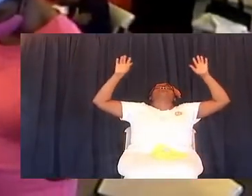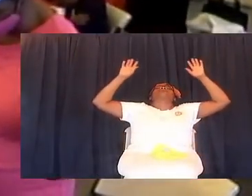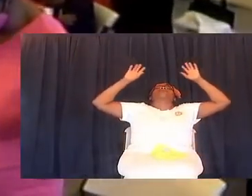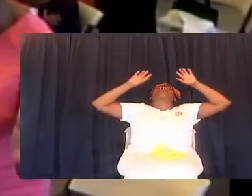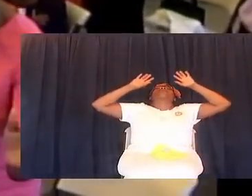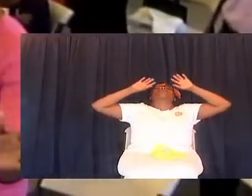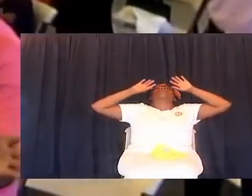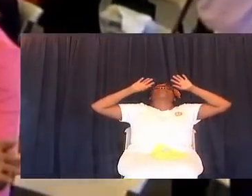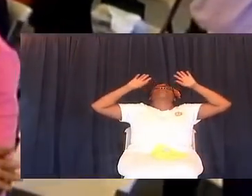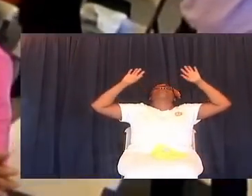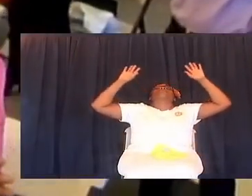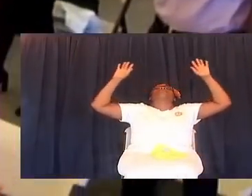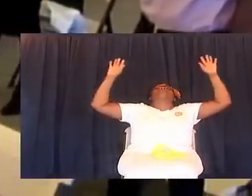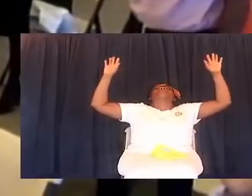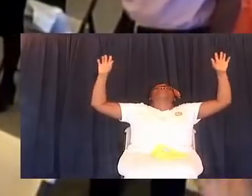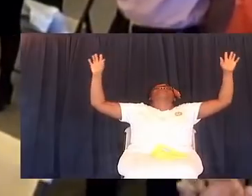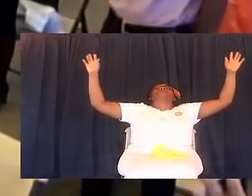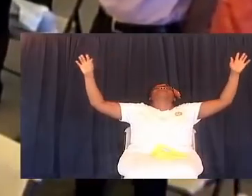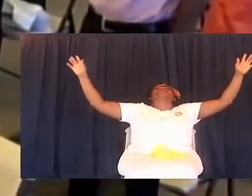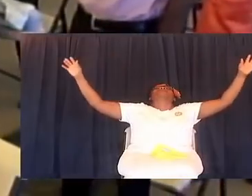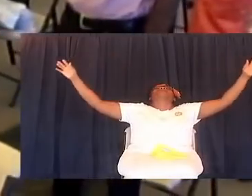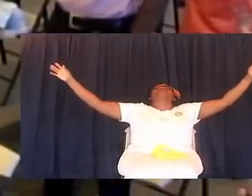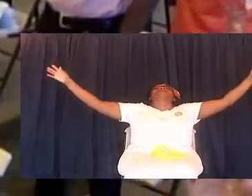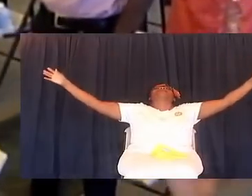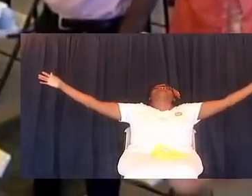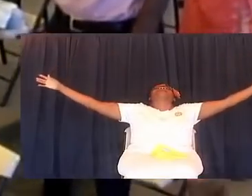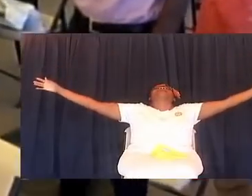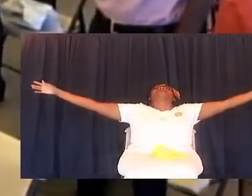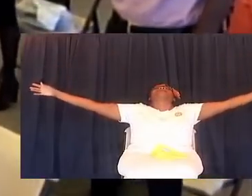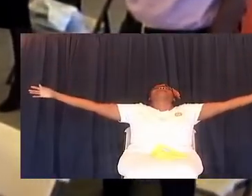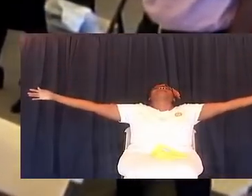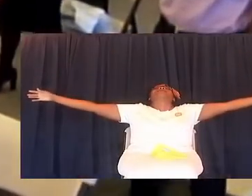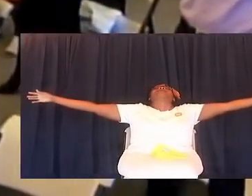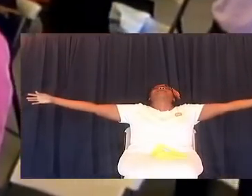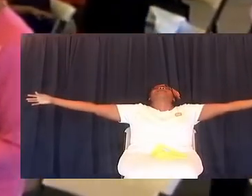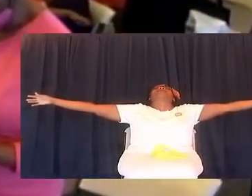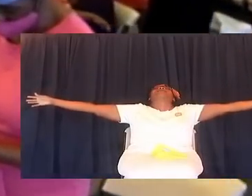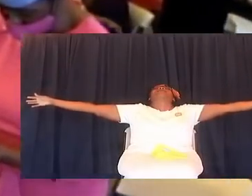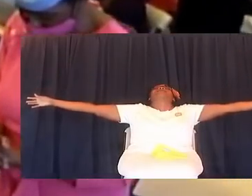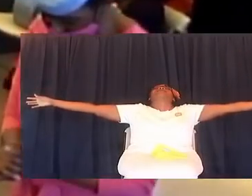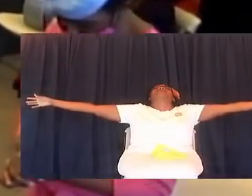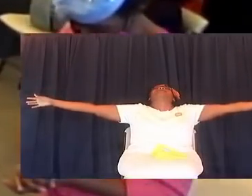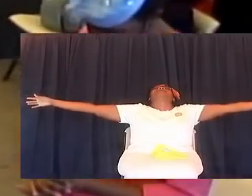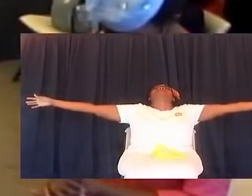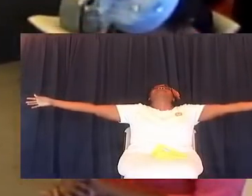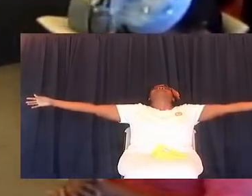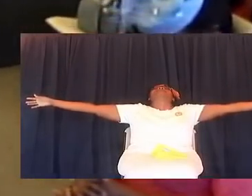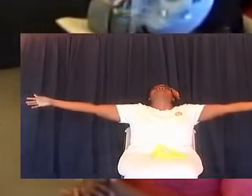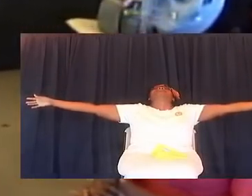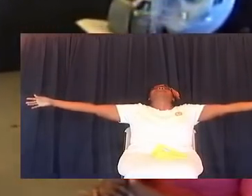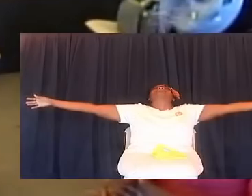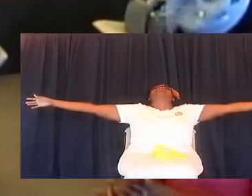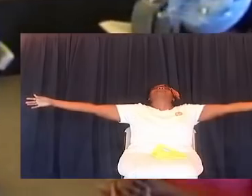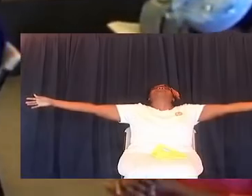Hallelujah. Mighty God, mighty God, mighty God, mighty God.